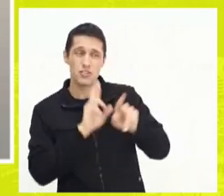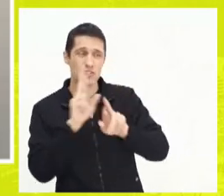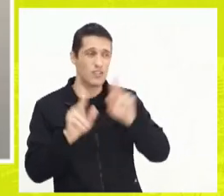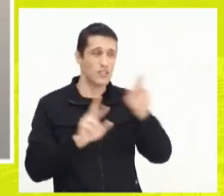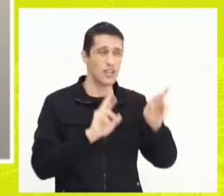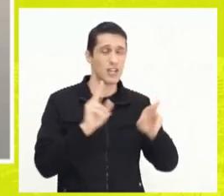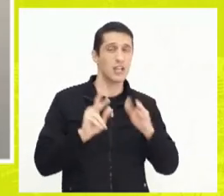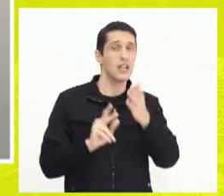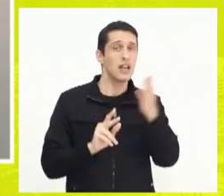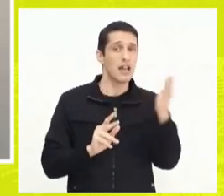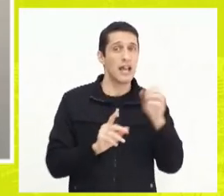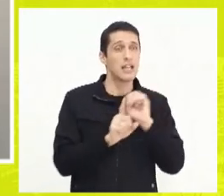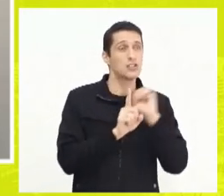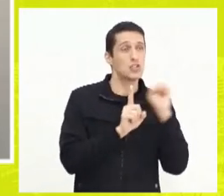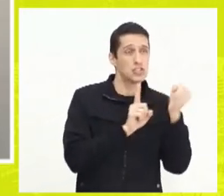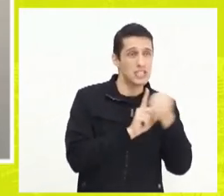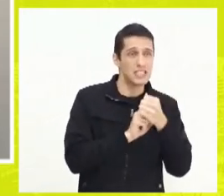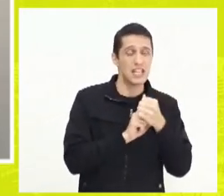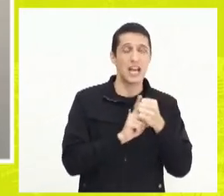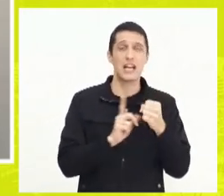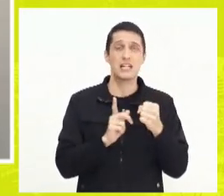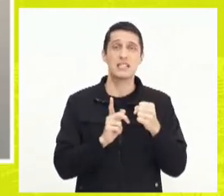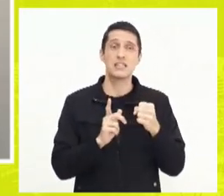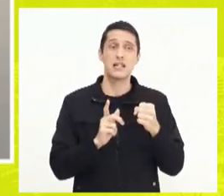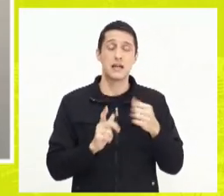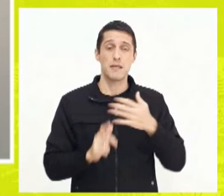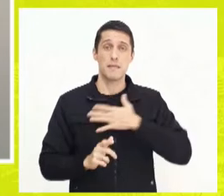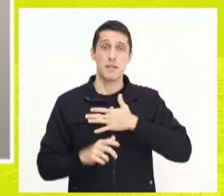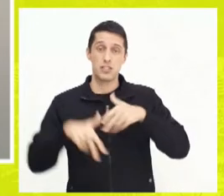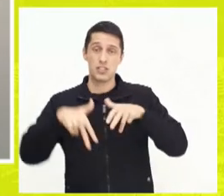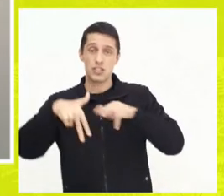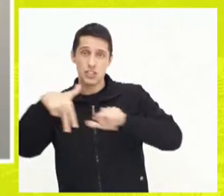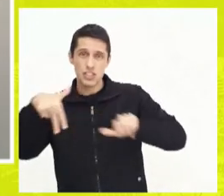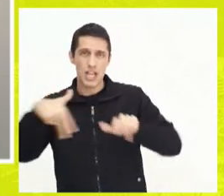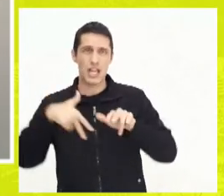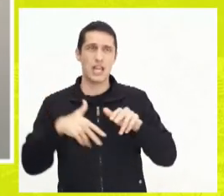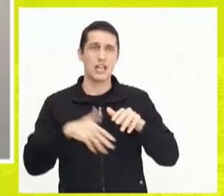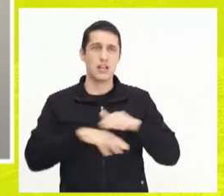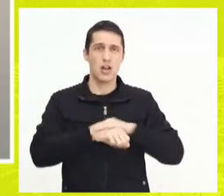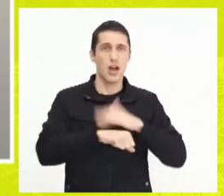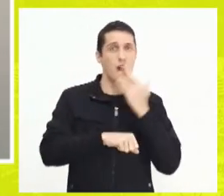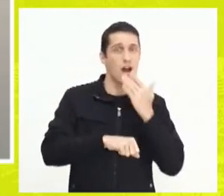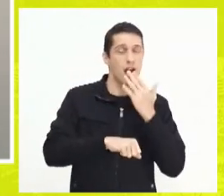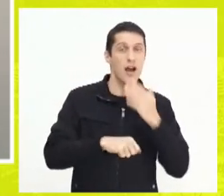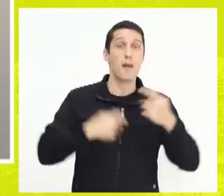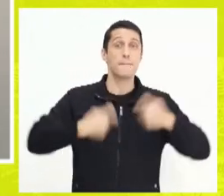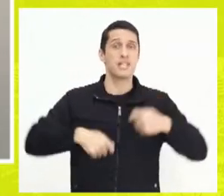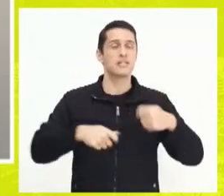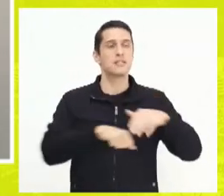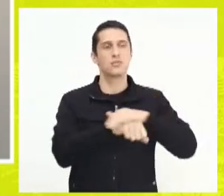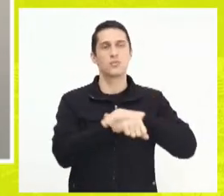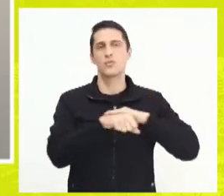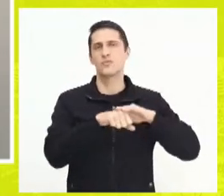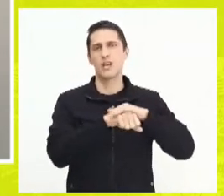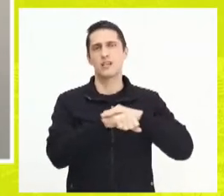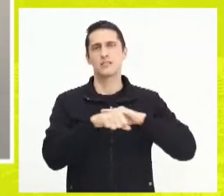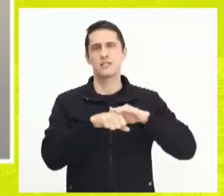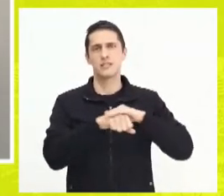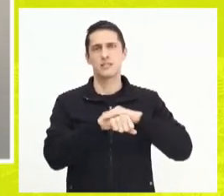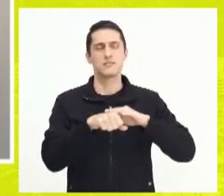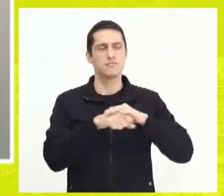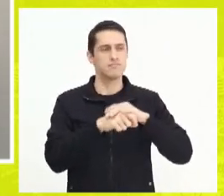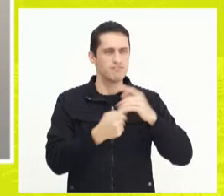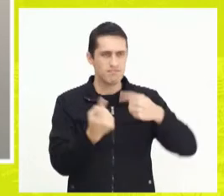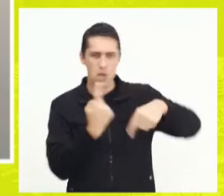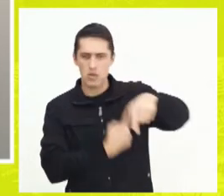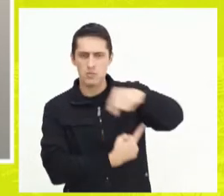markers their gender racial markers there must exist talk we must talk